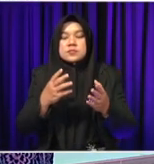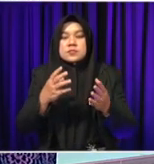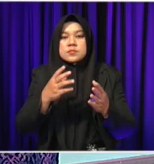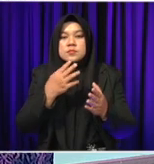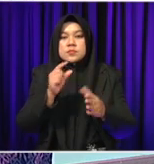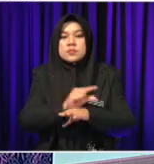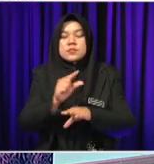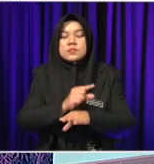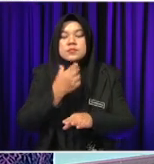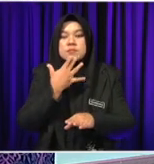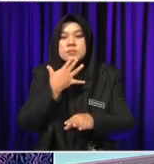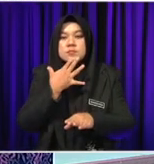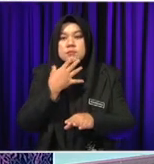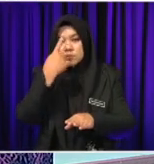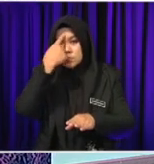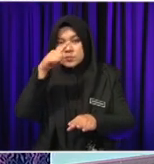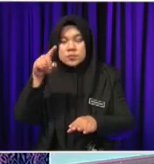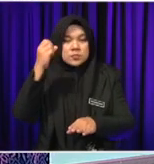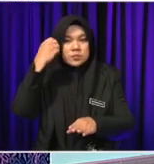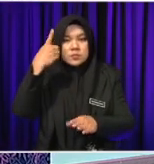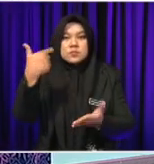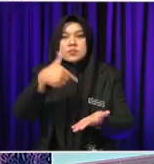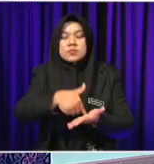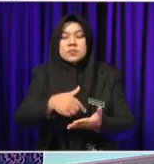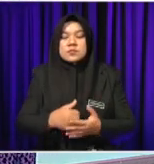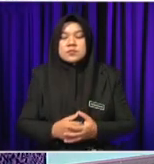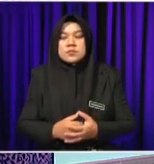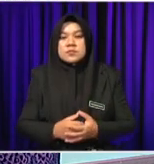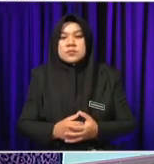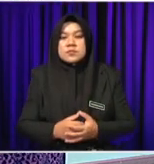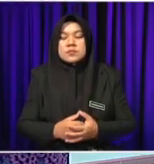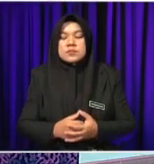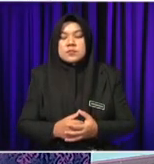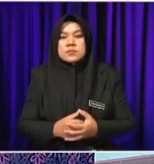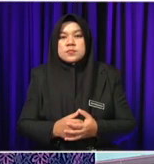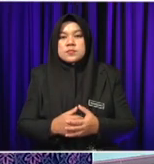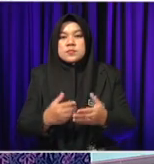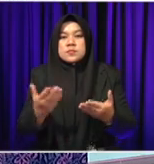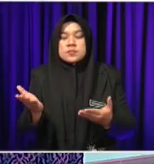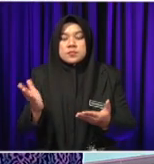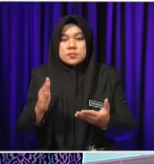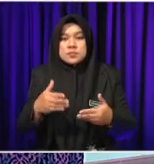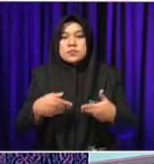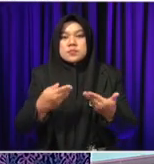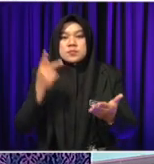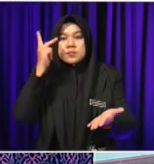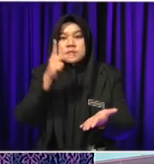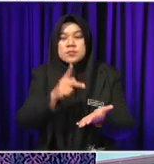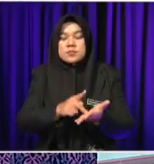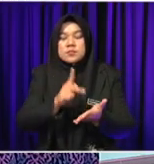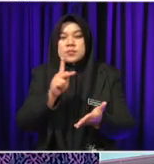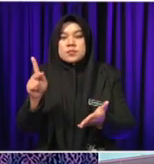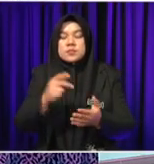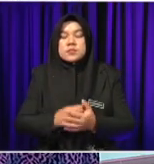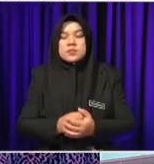colours to understand better on the poem that we have learned earlier. Mm-hmm. All right, so let me introduce or give you a very quick